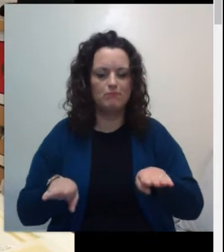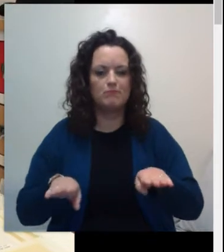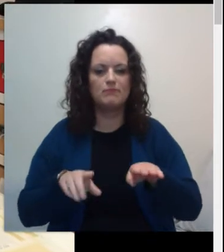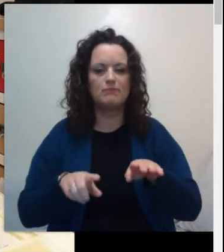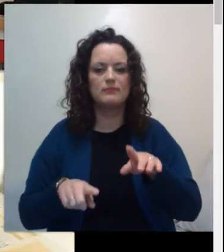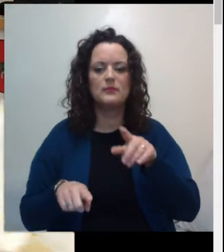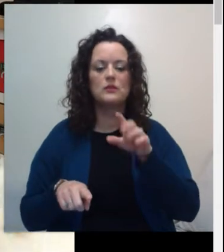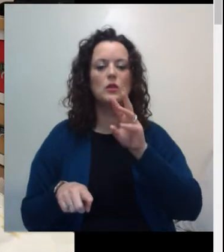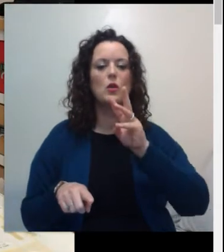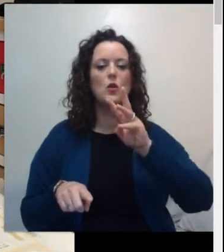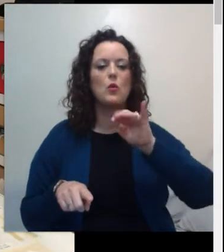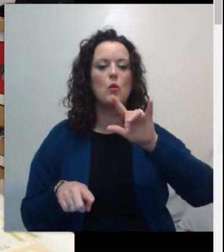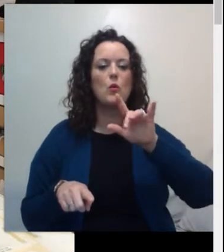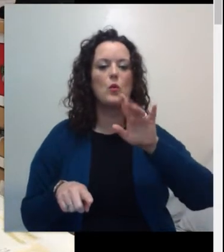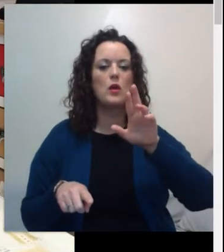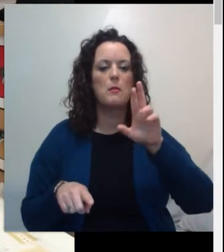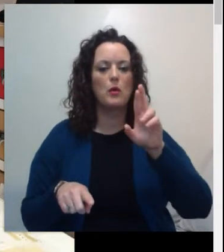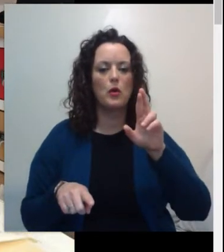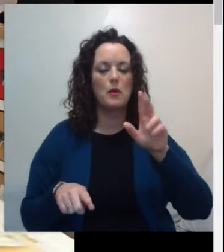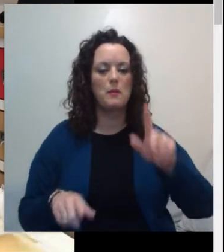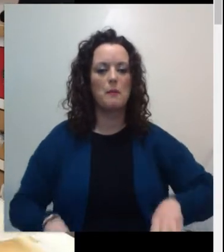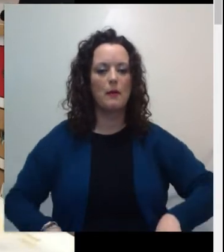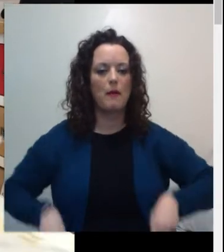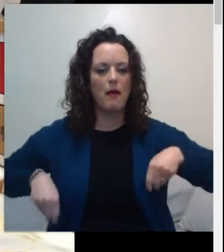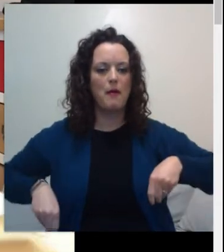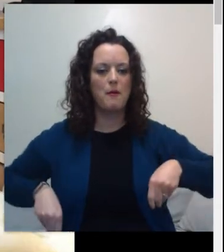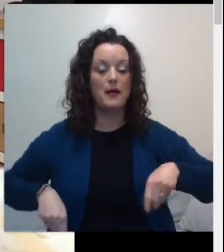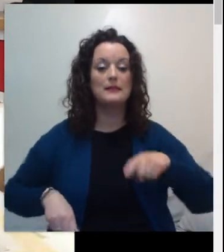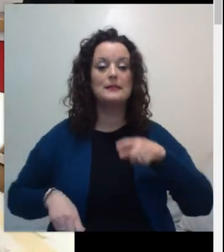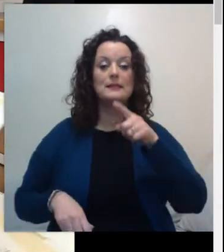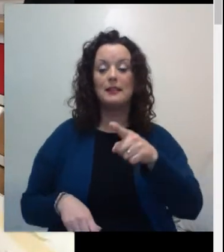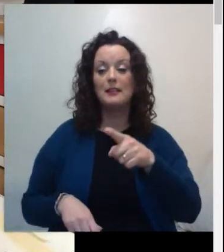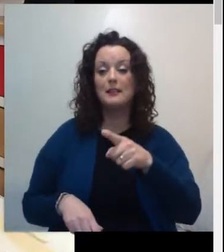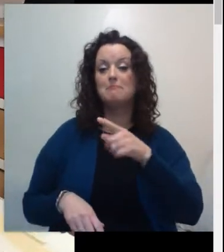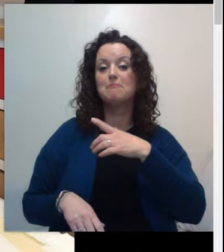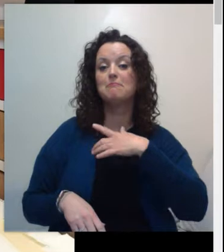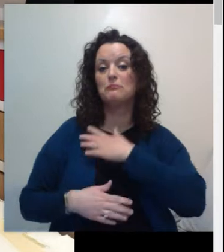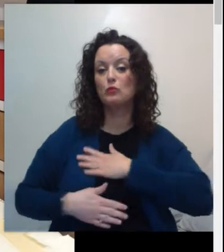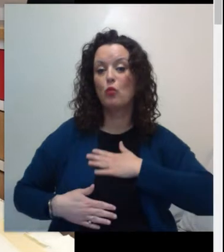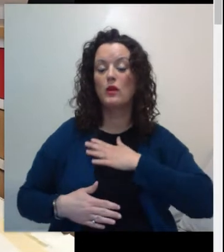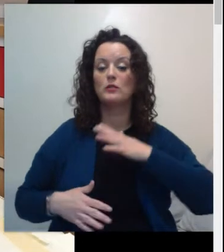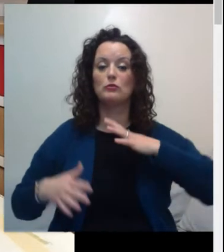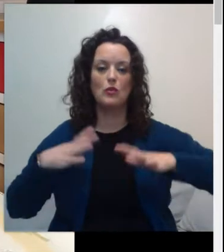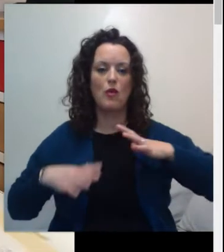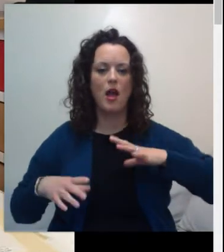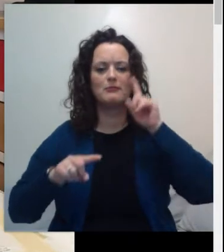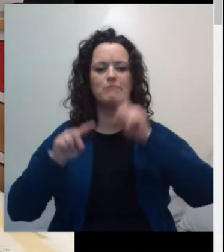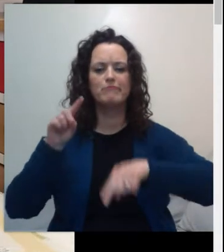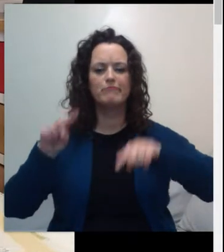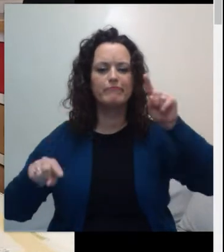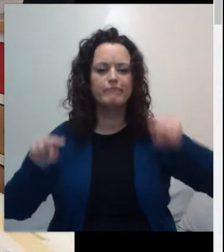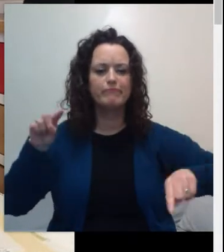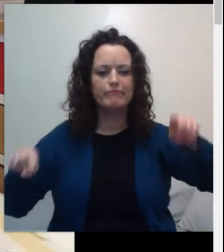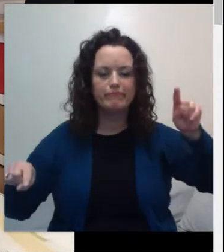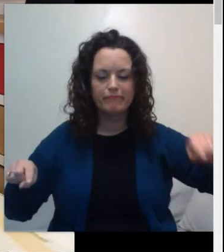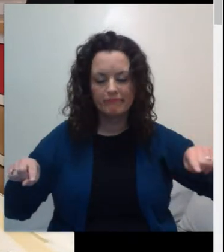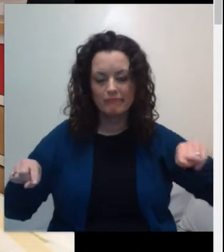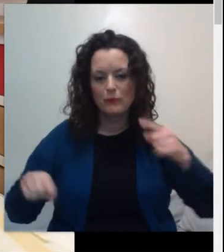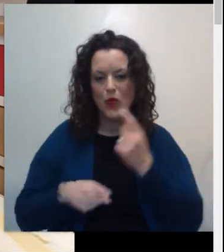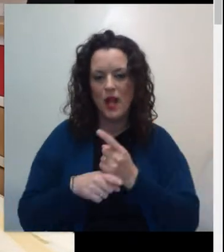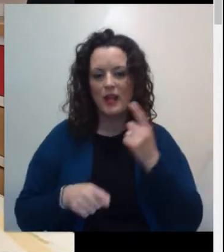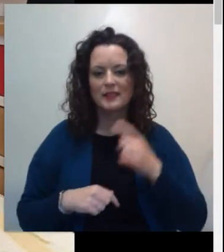some pants. Wilbur likes to get dressed all kinds of different ways,